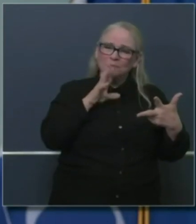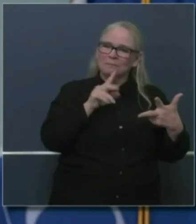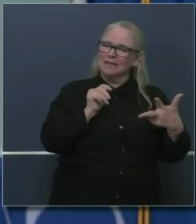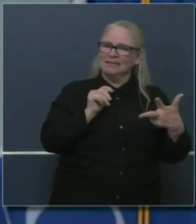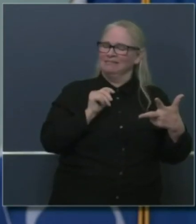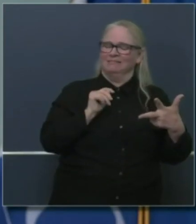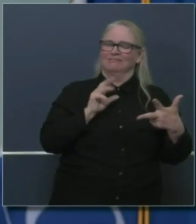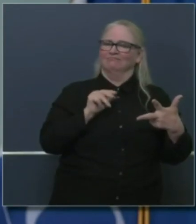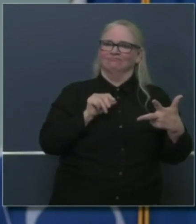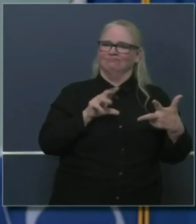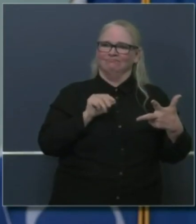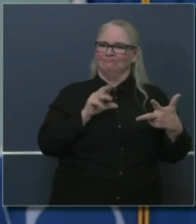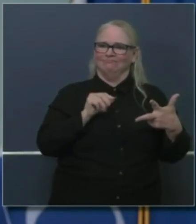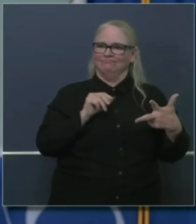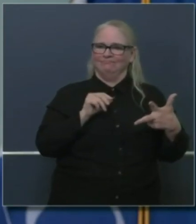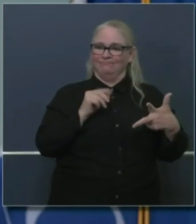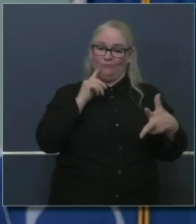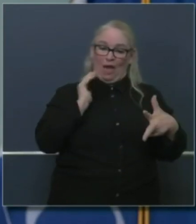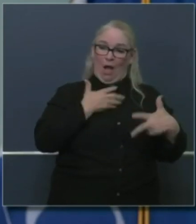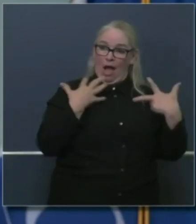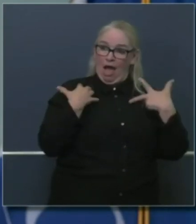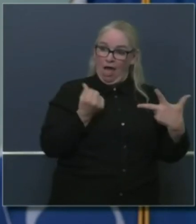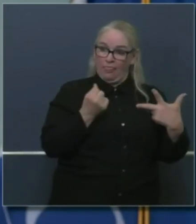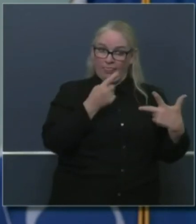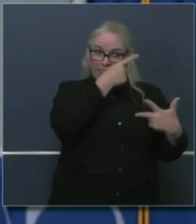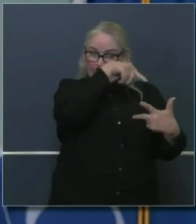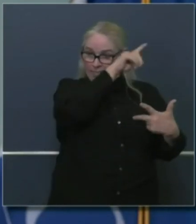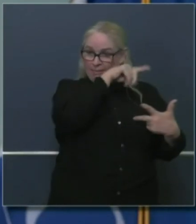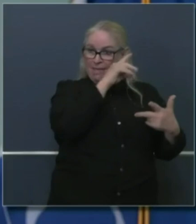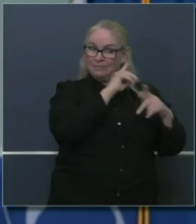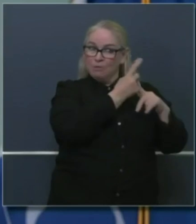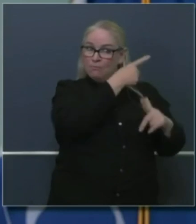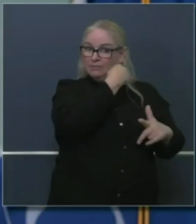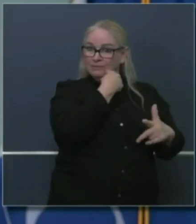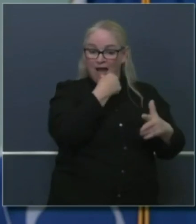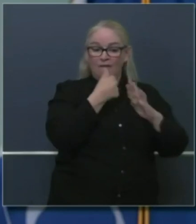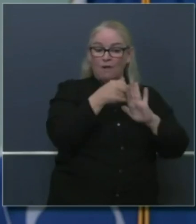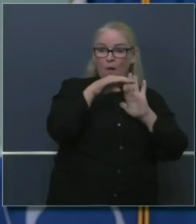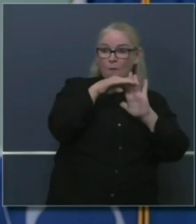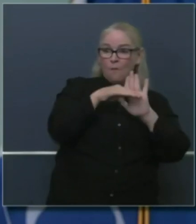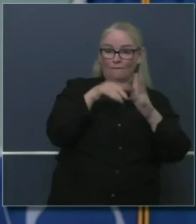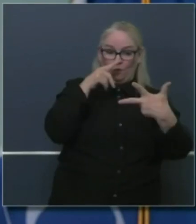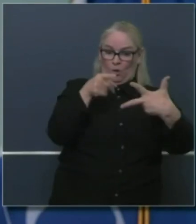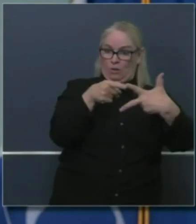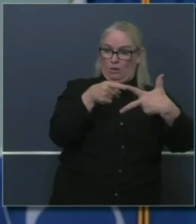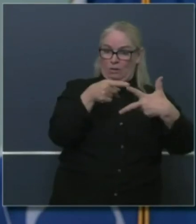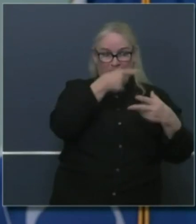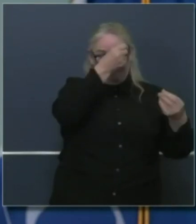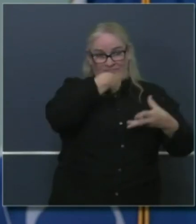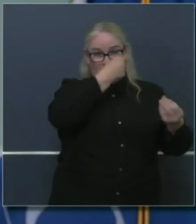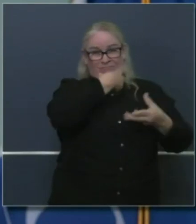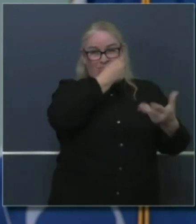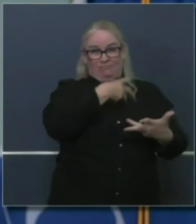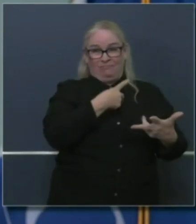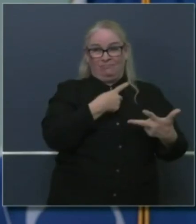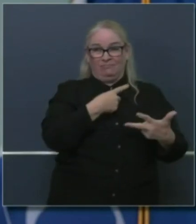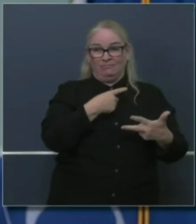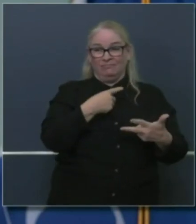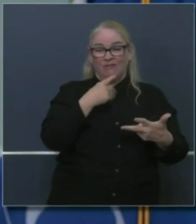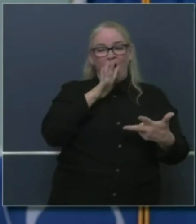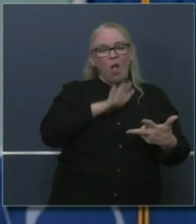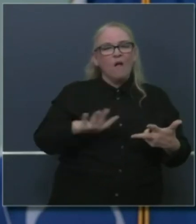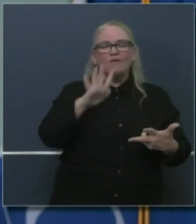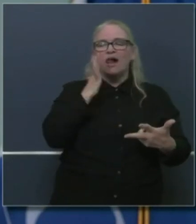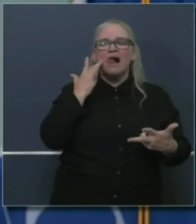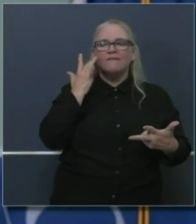of our health indicators and the health directives that I received from health directors across state put some red